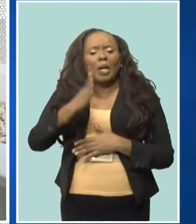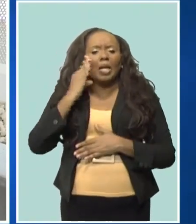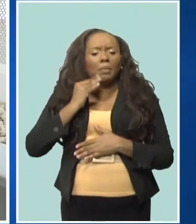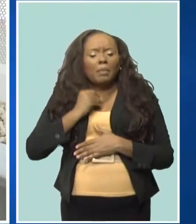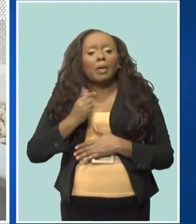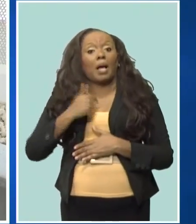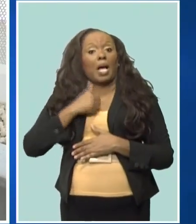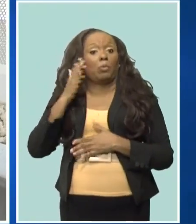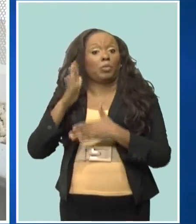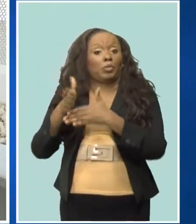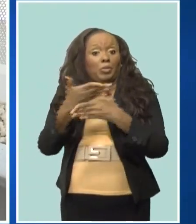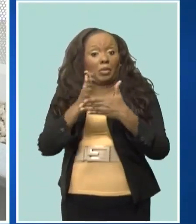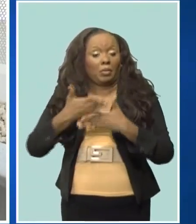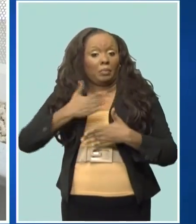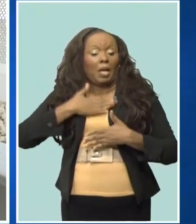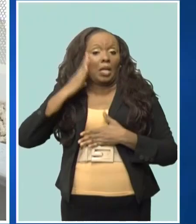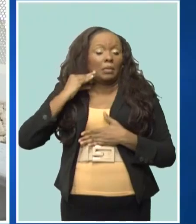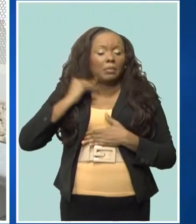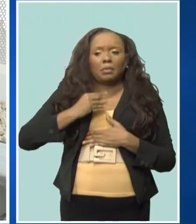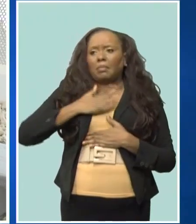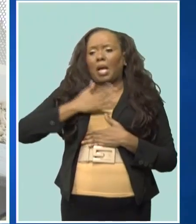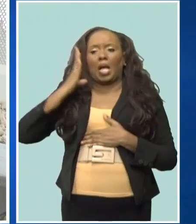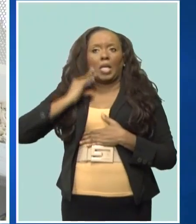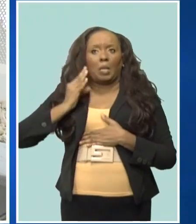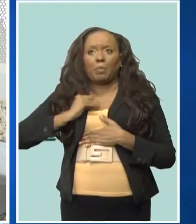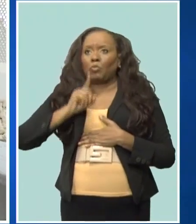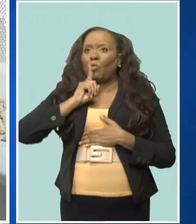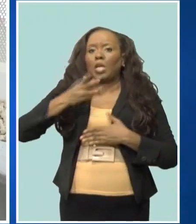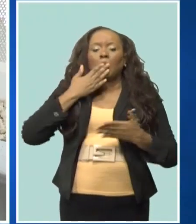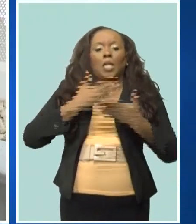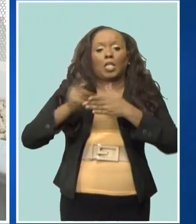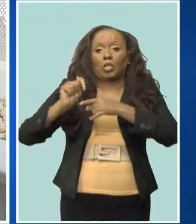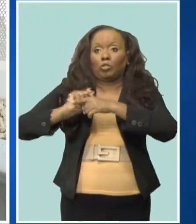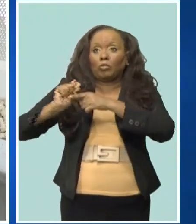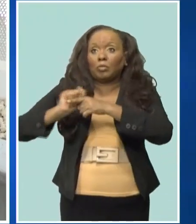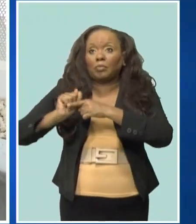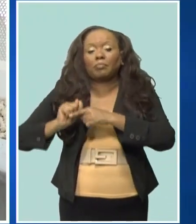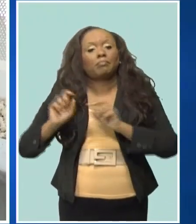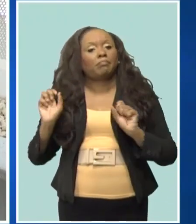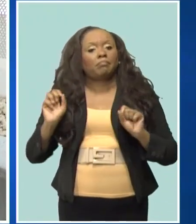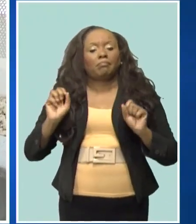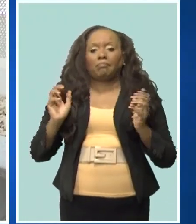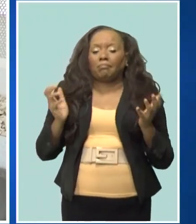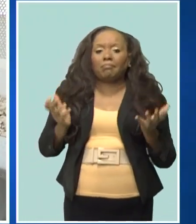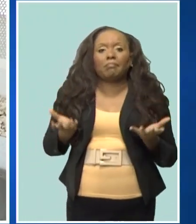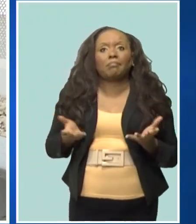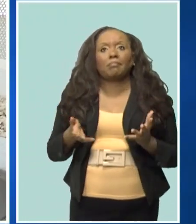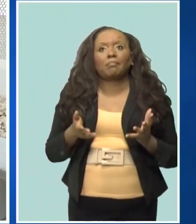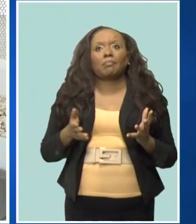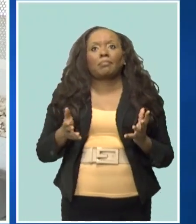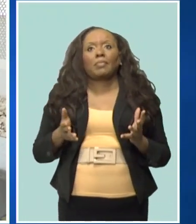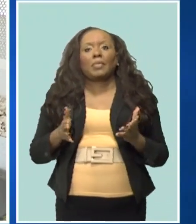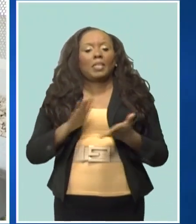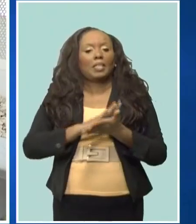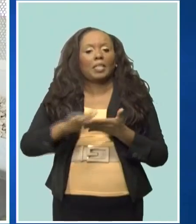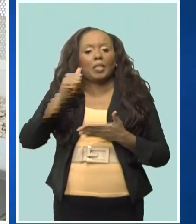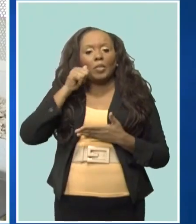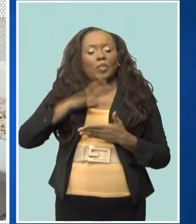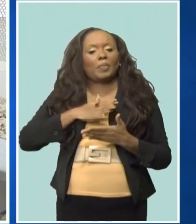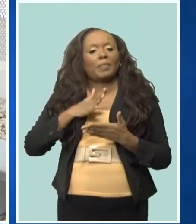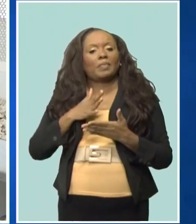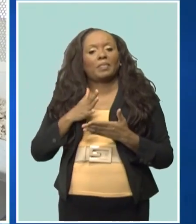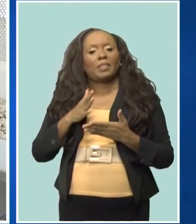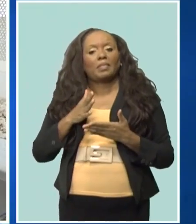of my experience, and it was a very, very, very good training. You can get in contact with a nice lady. Her name is